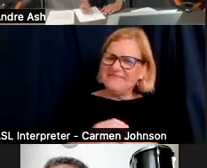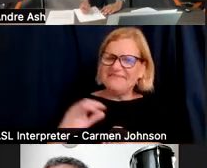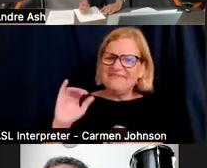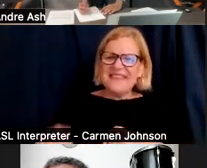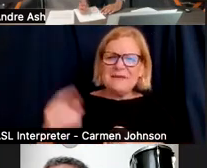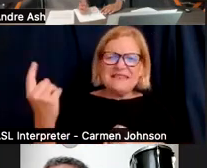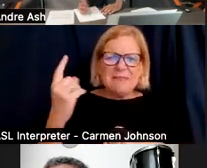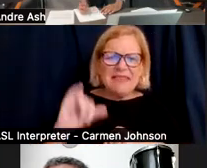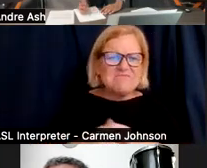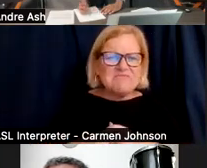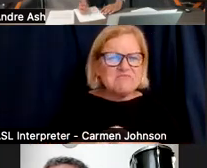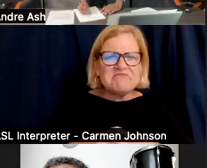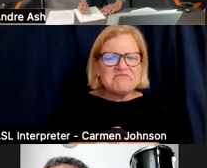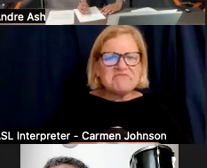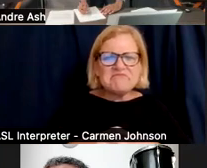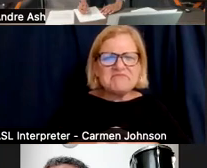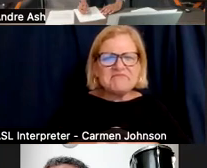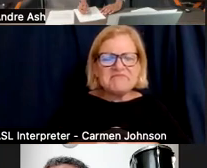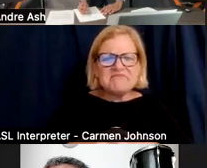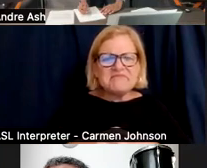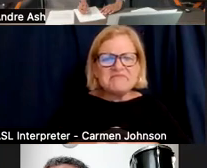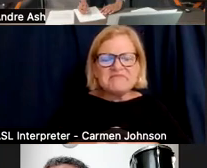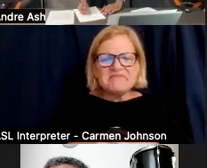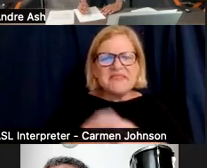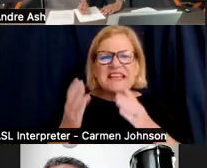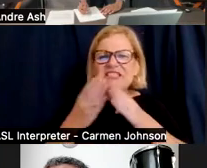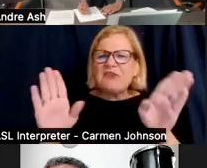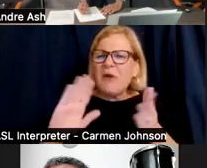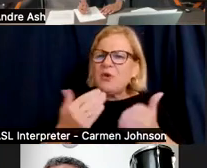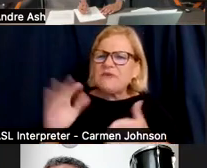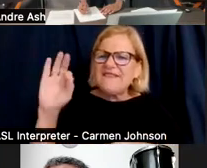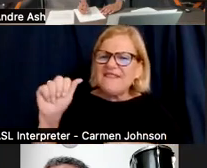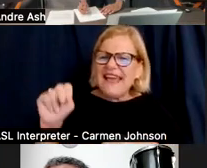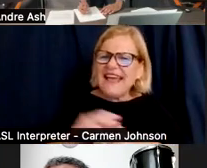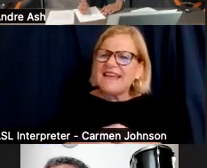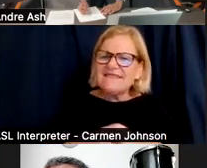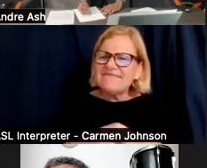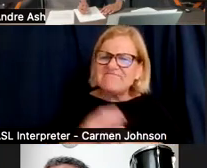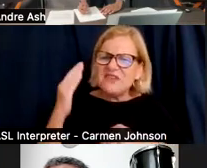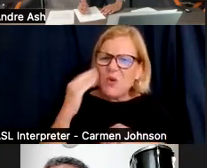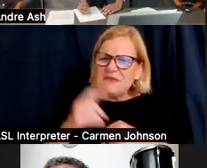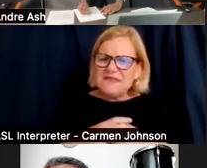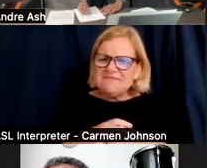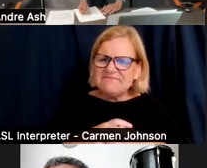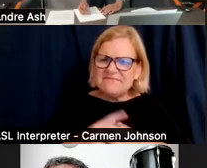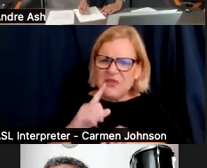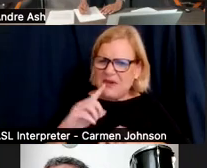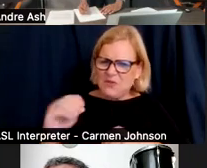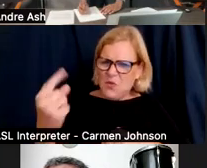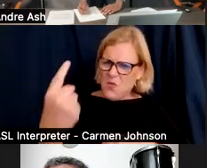that the general music fan knows, that there is no